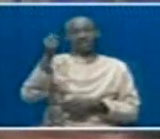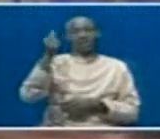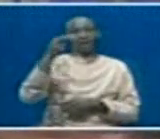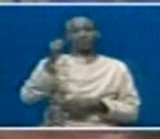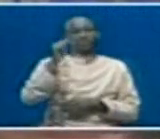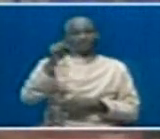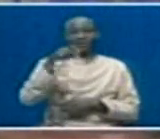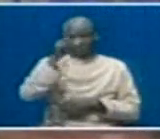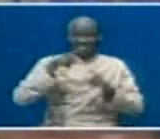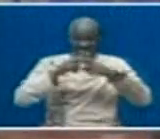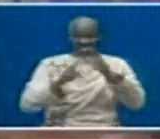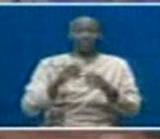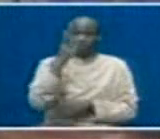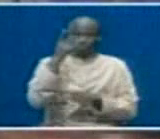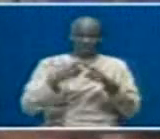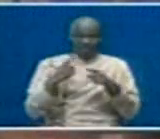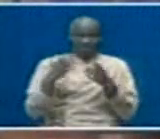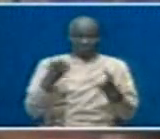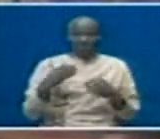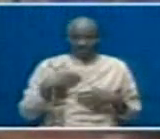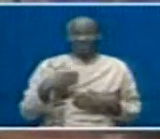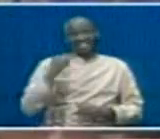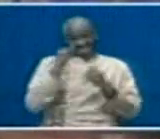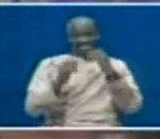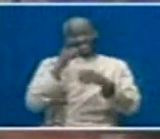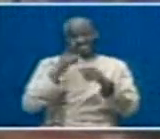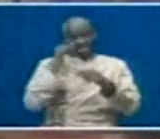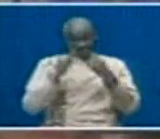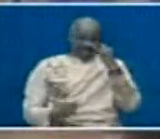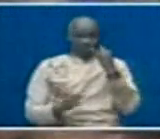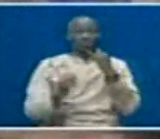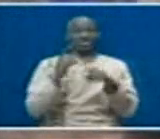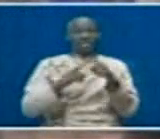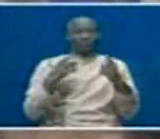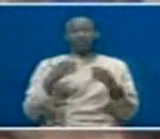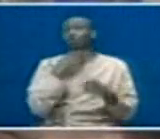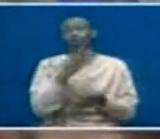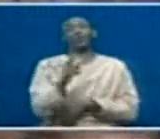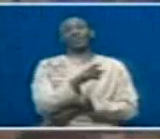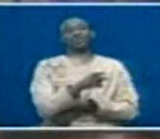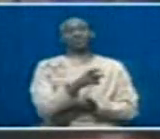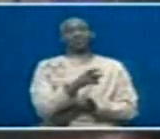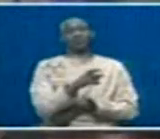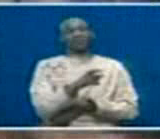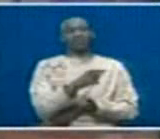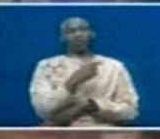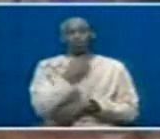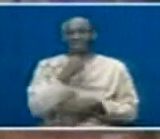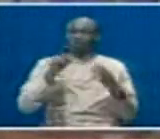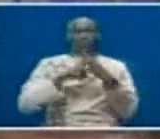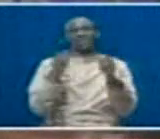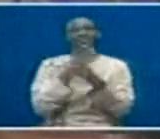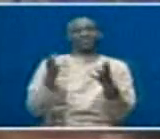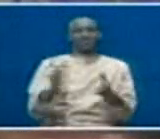he's done engineering for 2 years. He's got his last year now. This is the truth. He doesn't want to do it. He says he wants to do something else.